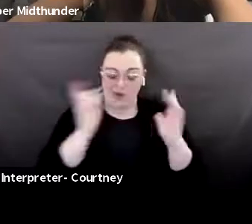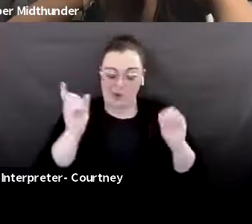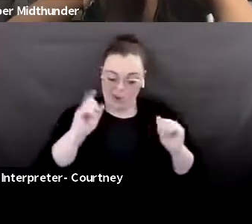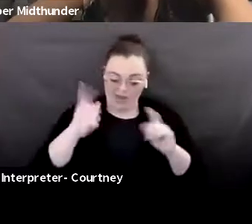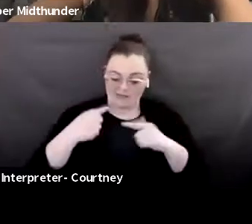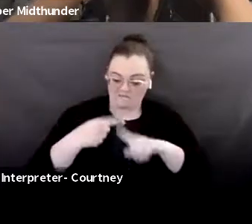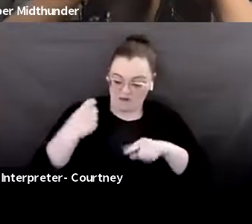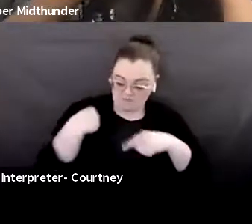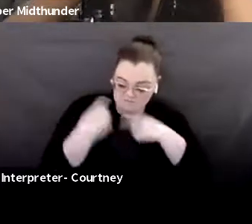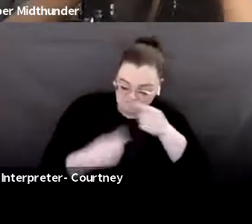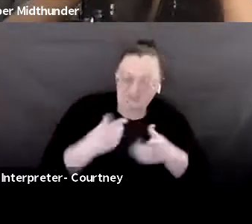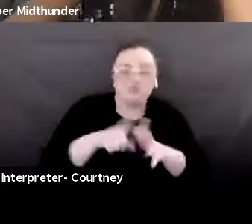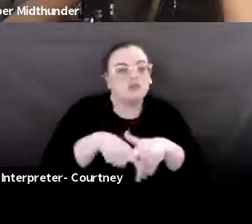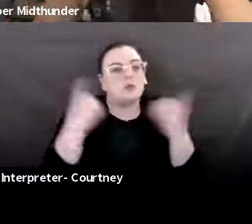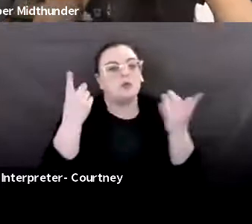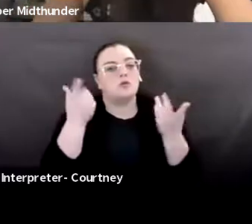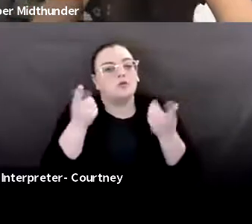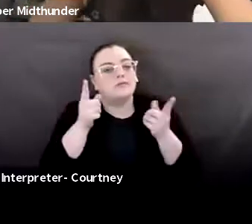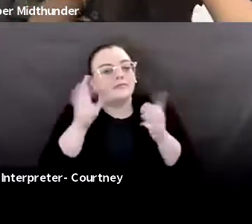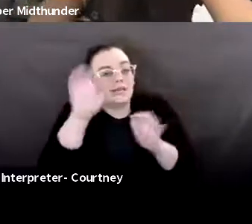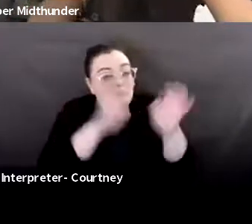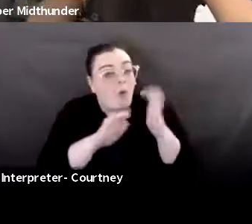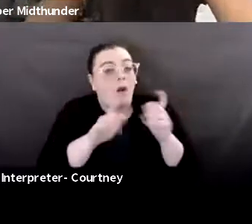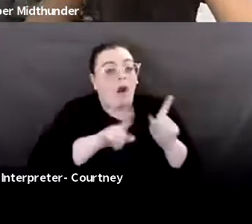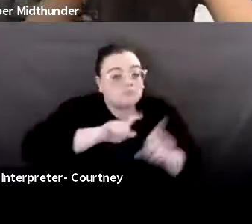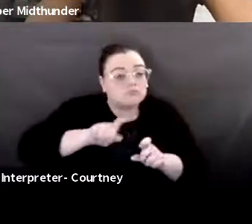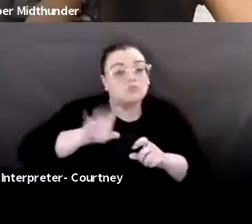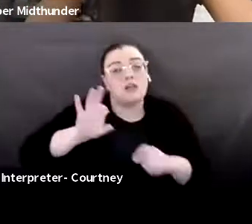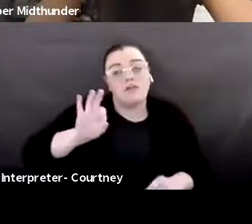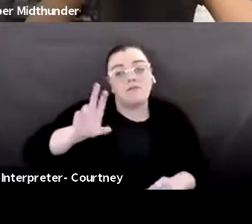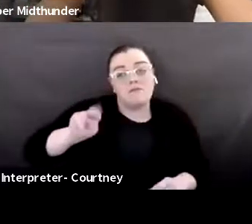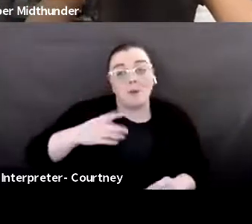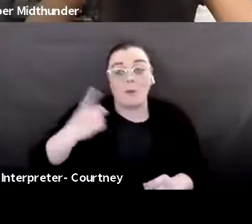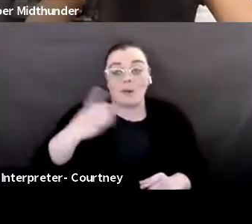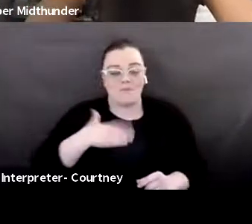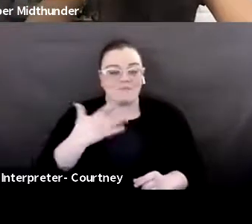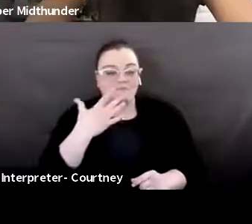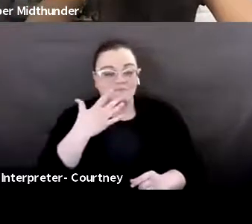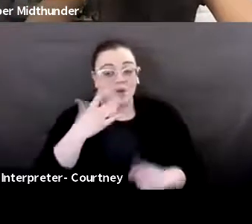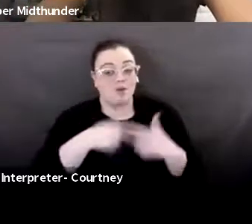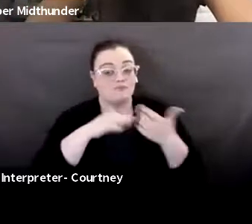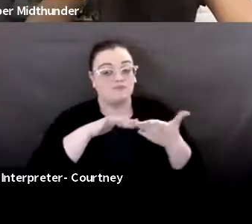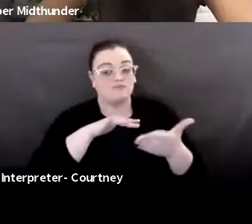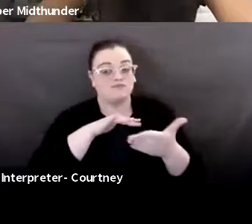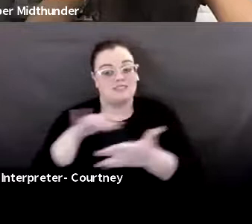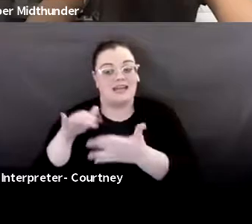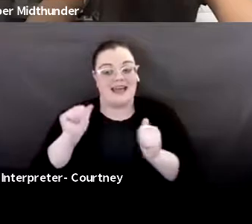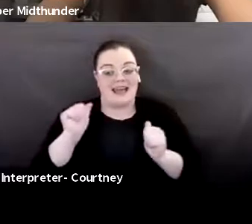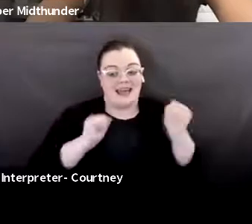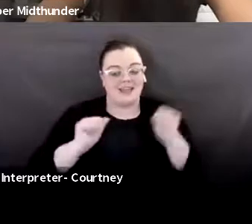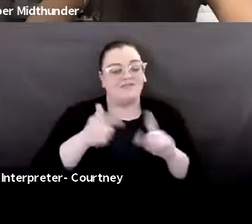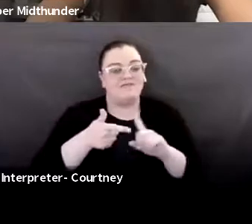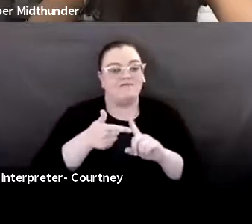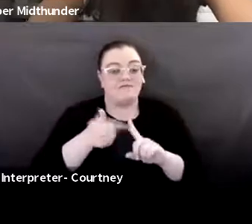start to explore and have fun. One of my favorite things was in studying acting from, just